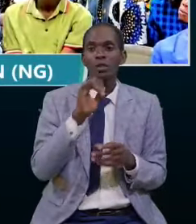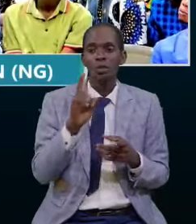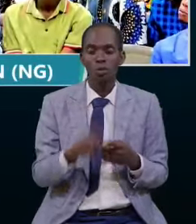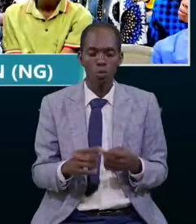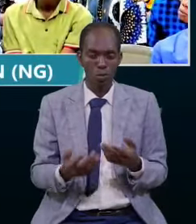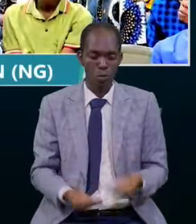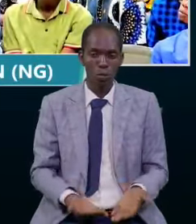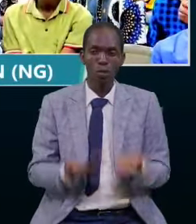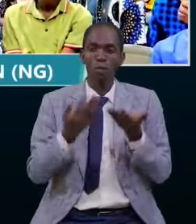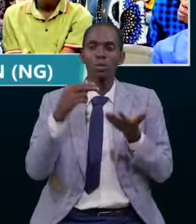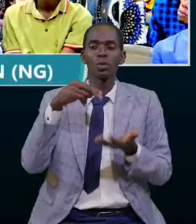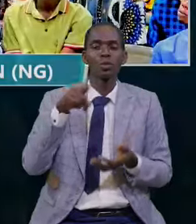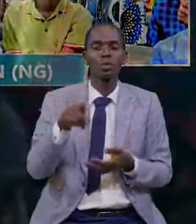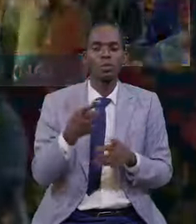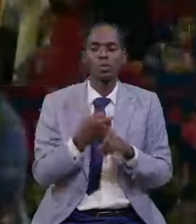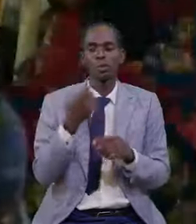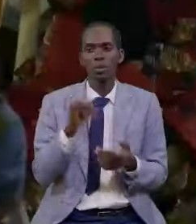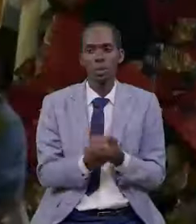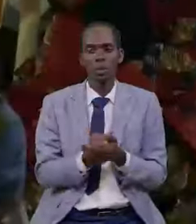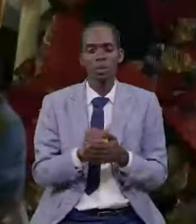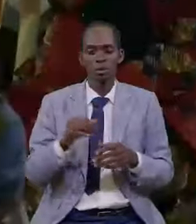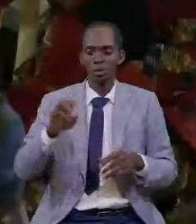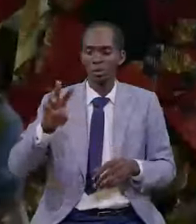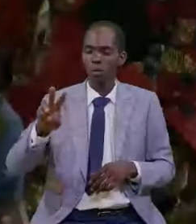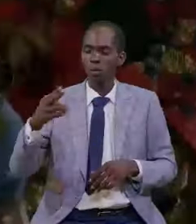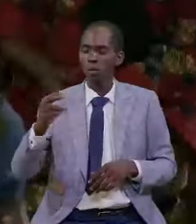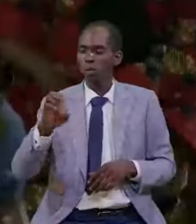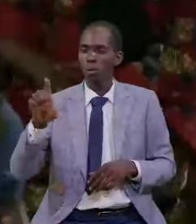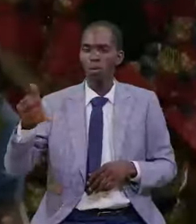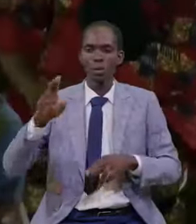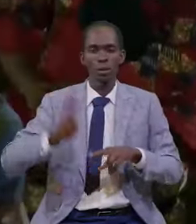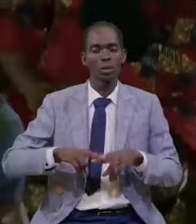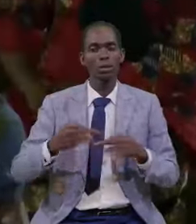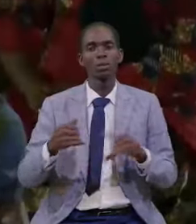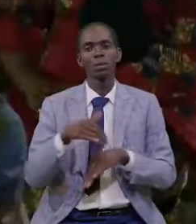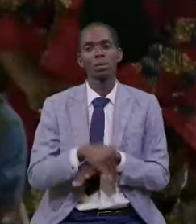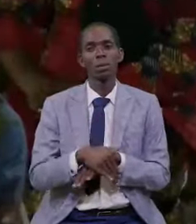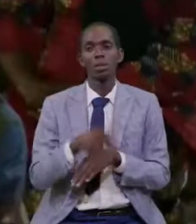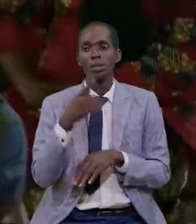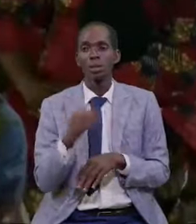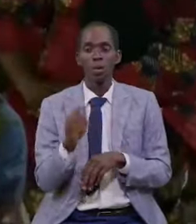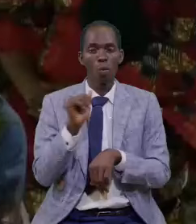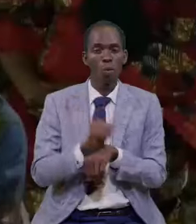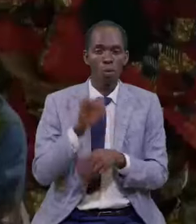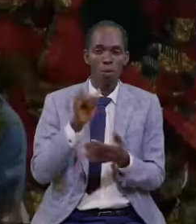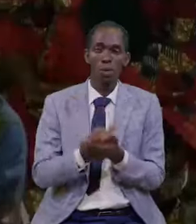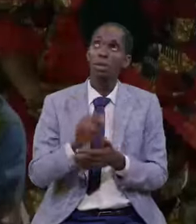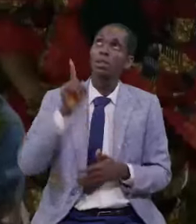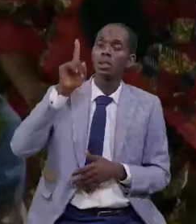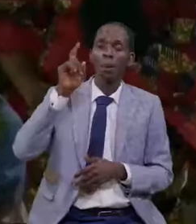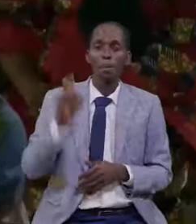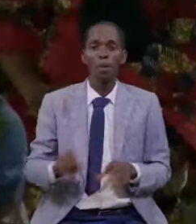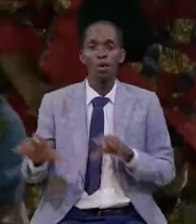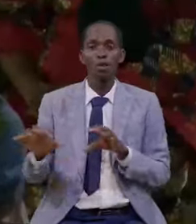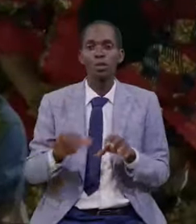that wheelchair tonight. The work of Christ that he must do is to take those